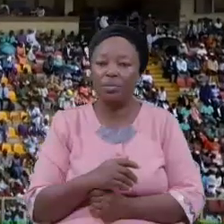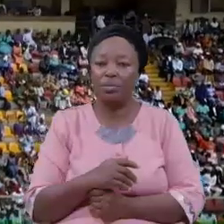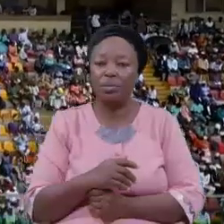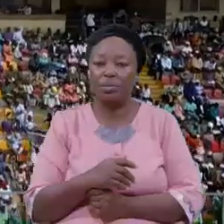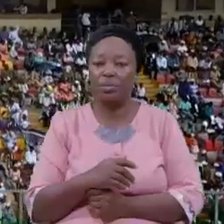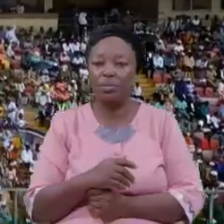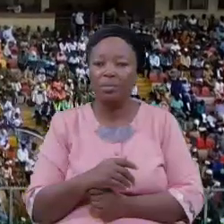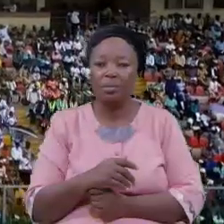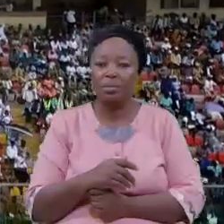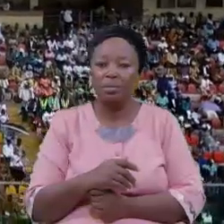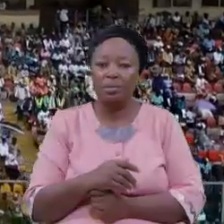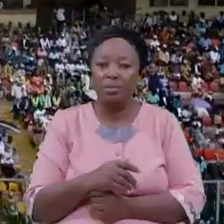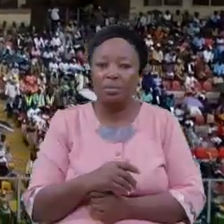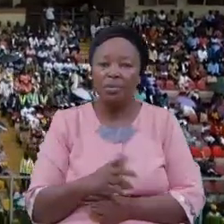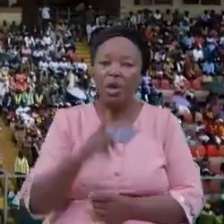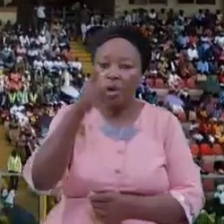God said, Moses,